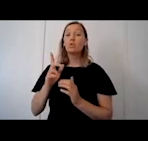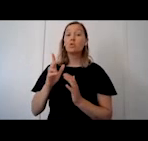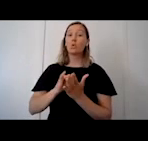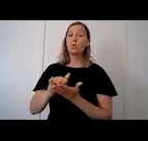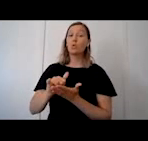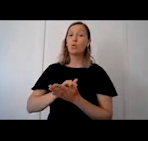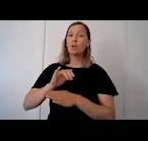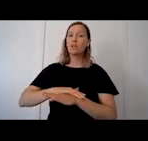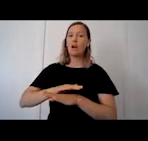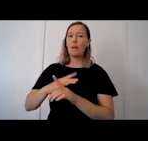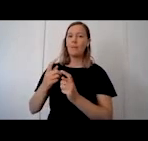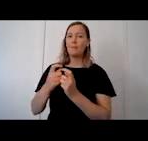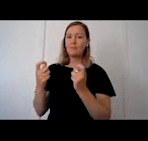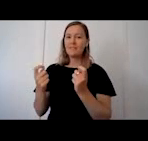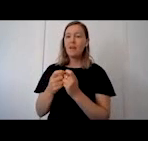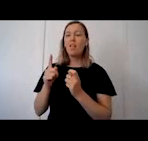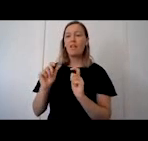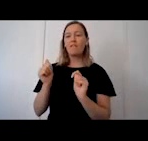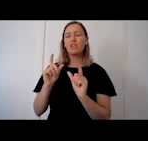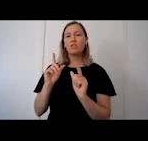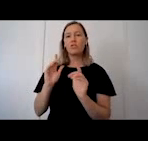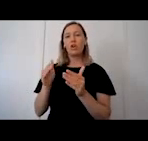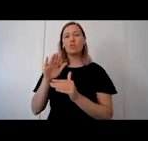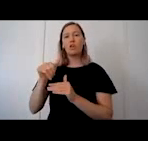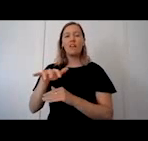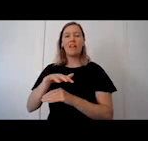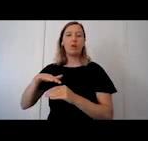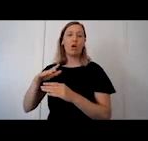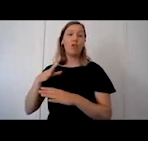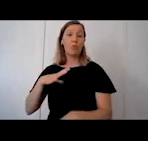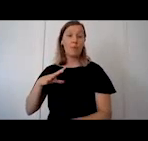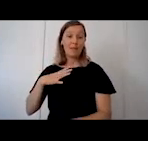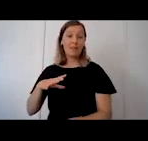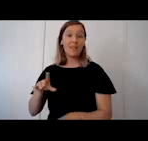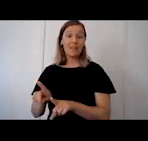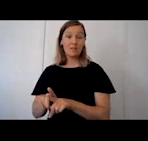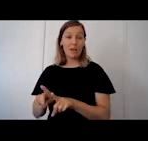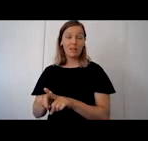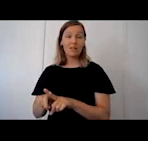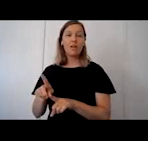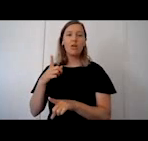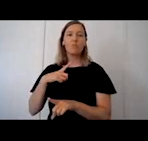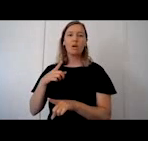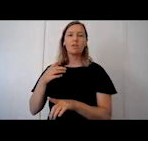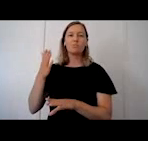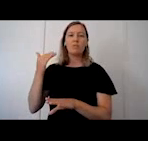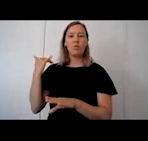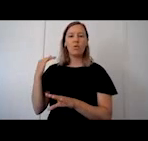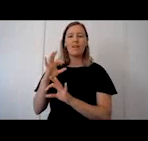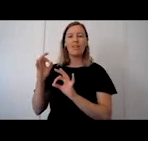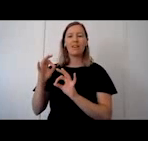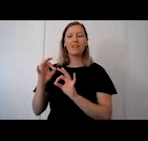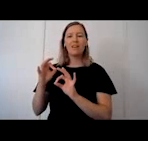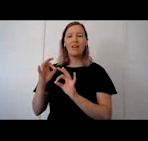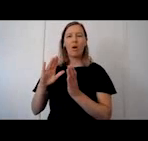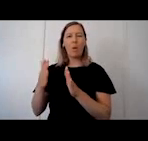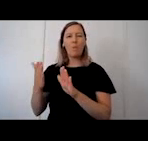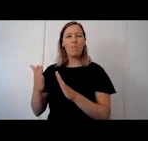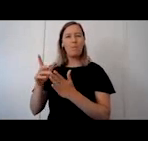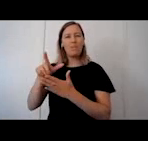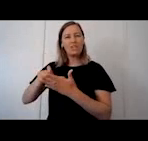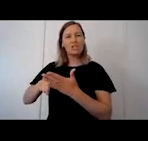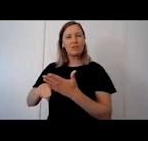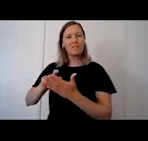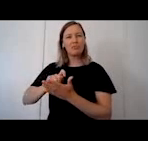they were doing in the area of women, because many women had not had obituaries written up in the New York Times who